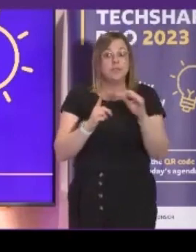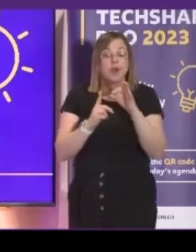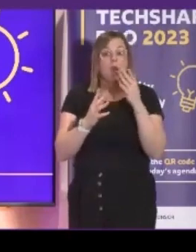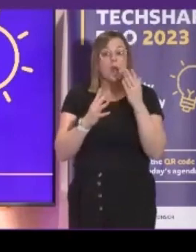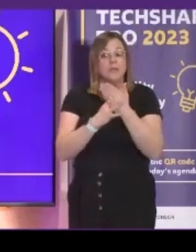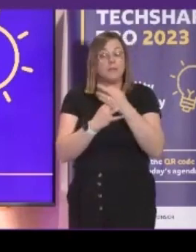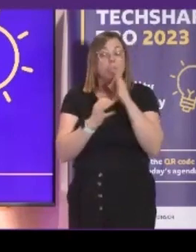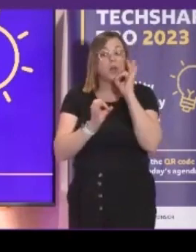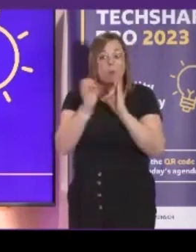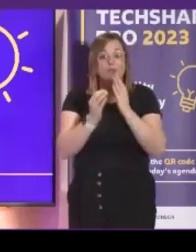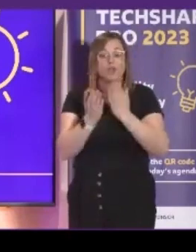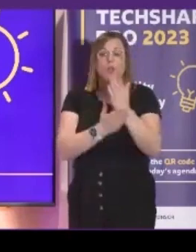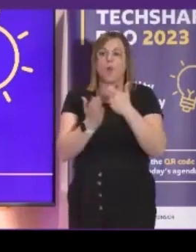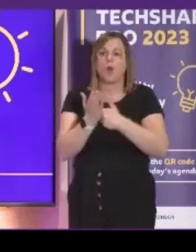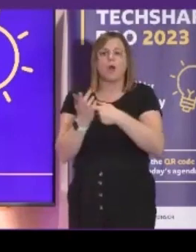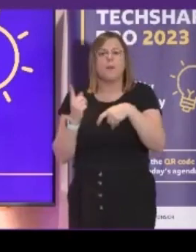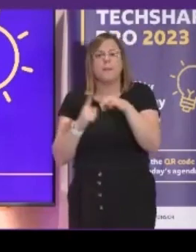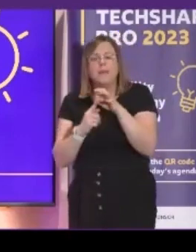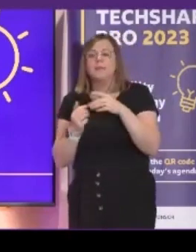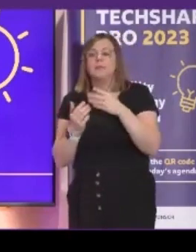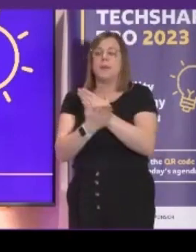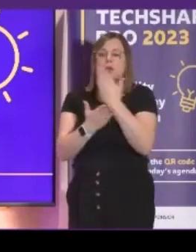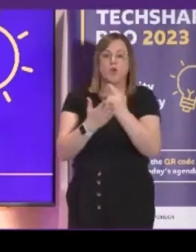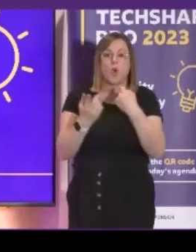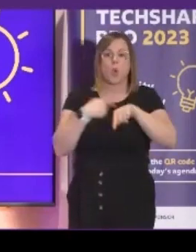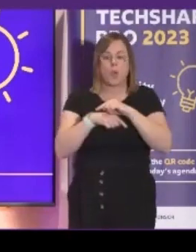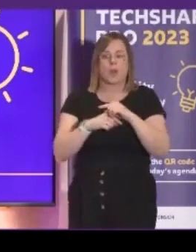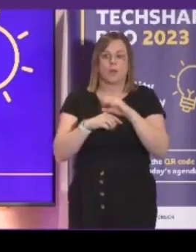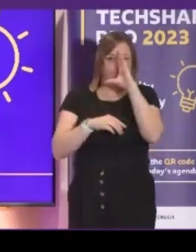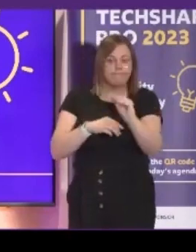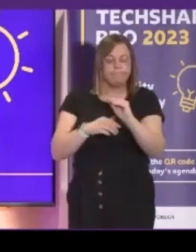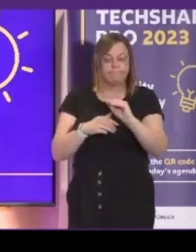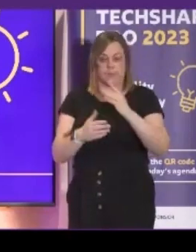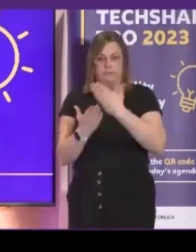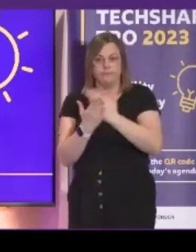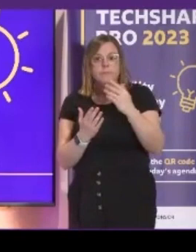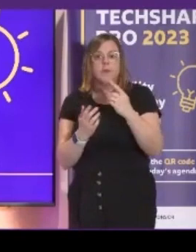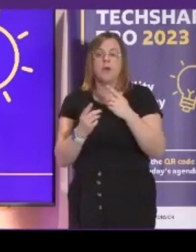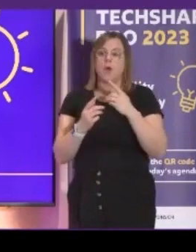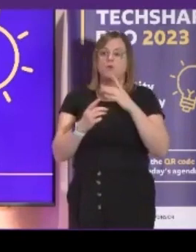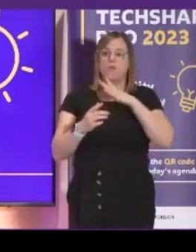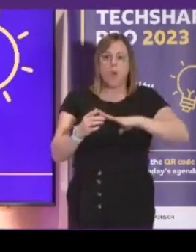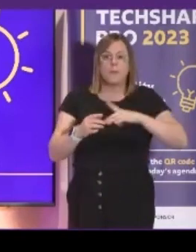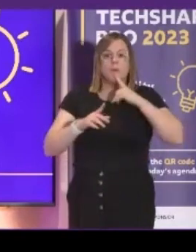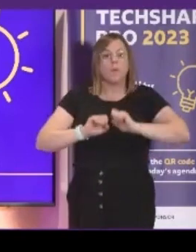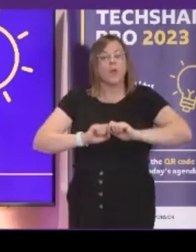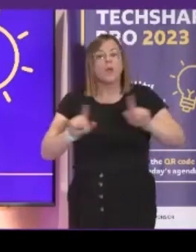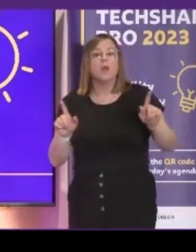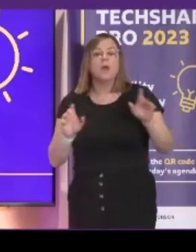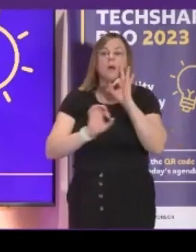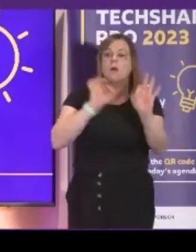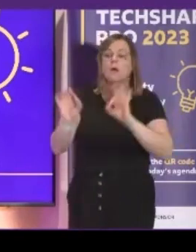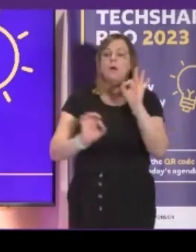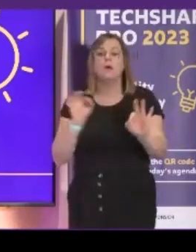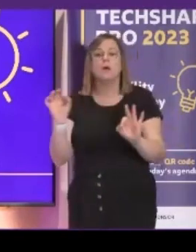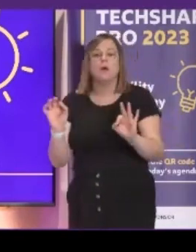questions in our RFPs, making sure that we're really upfront with our requirements when we go out to market. What follows that in sort of stage two and stage